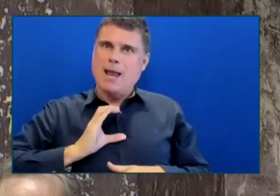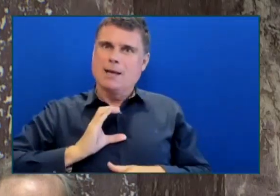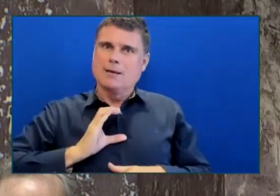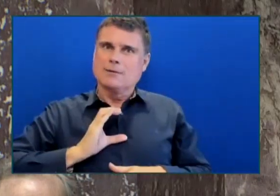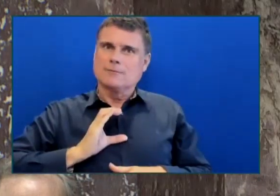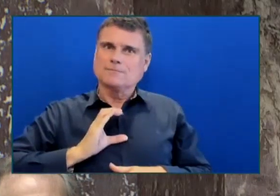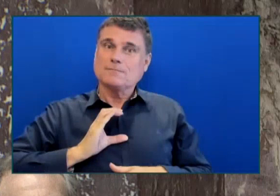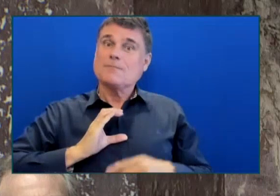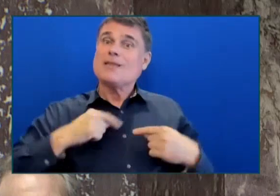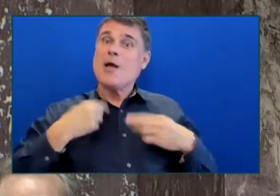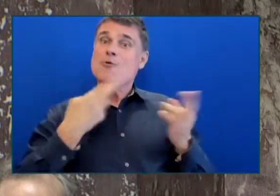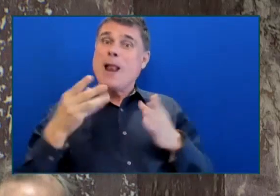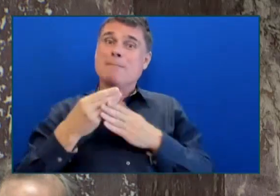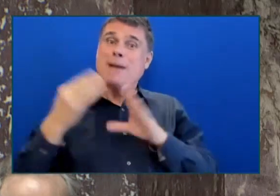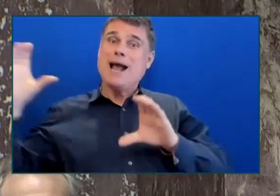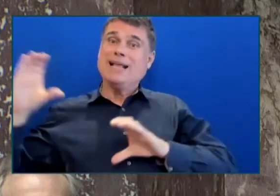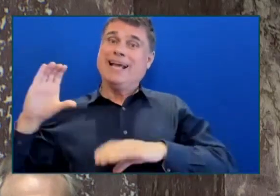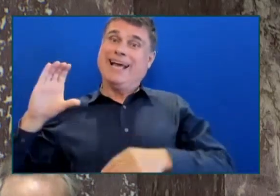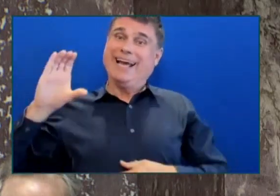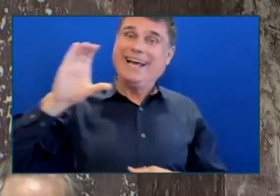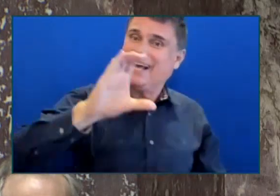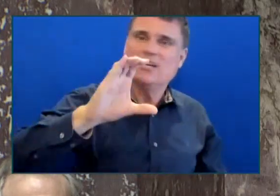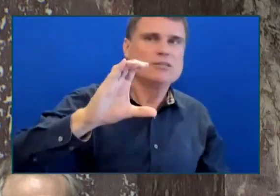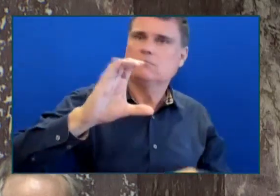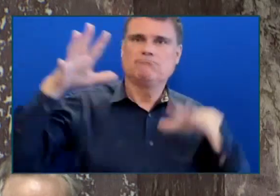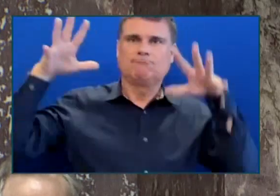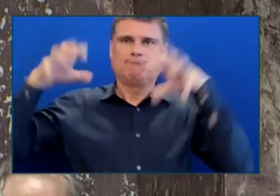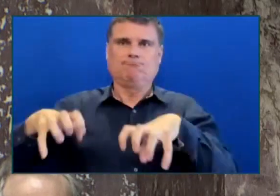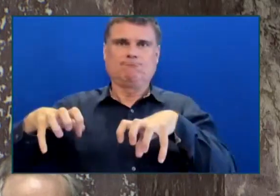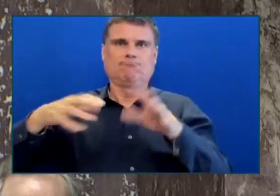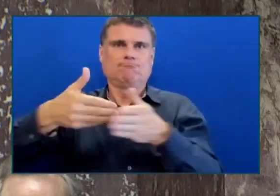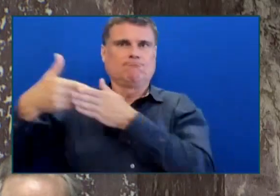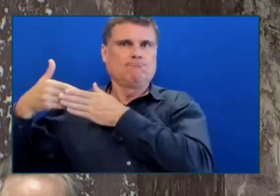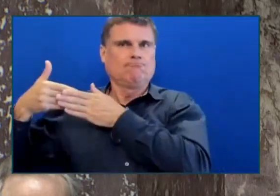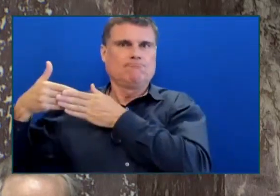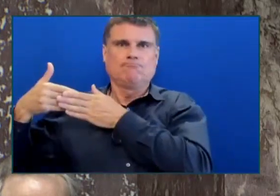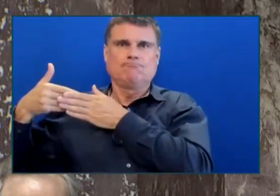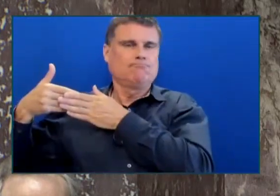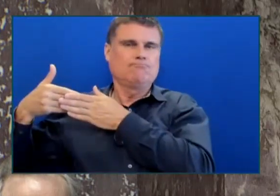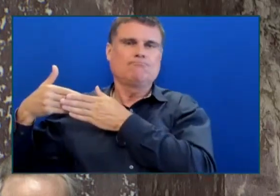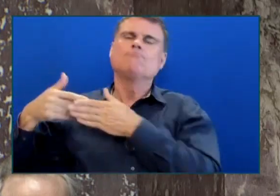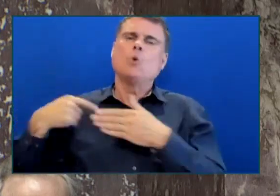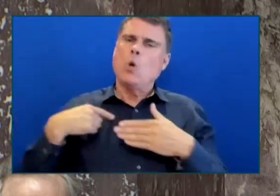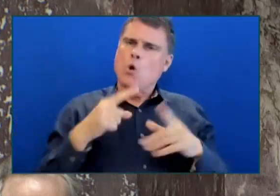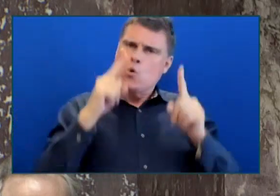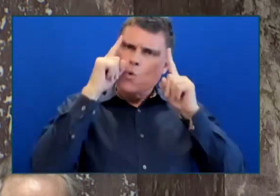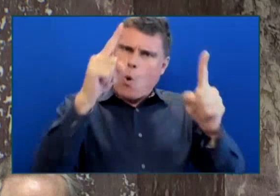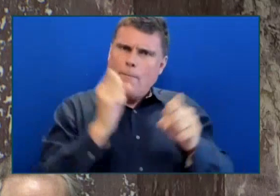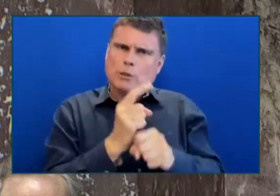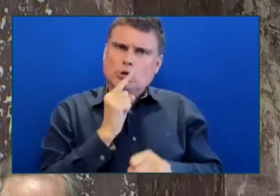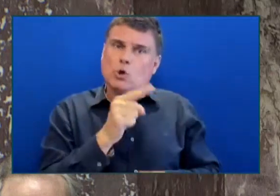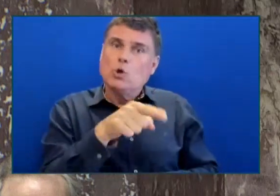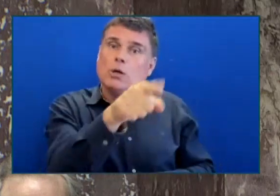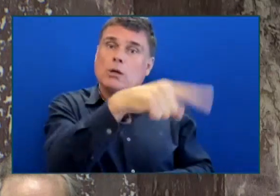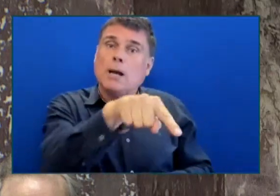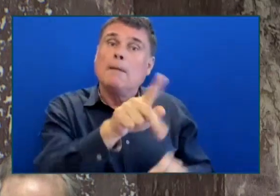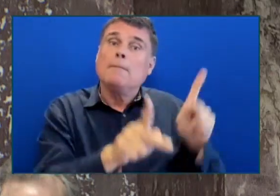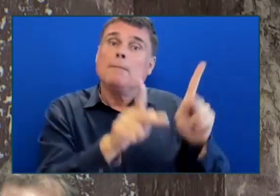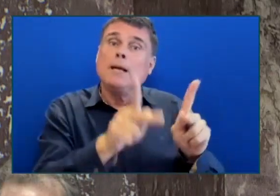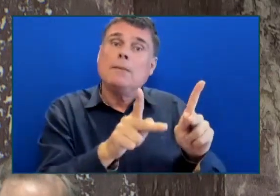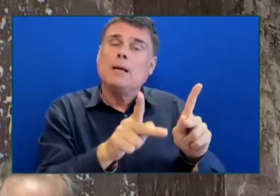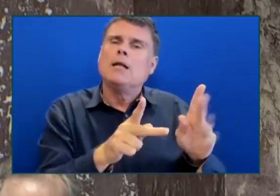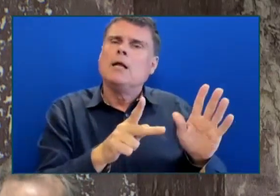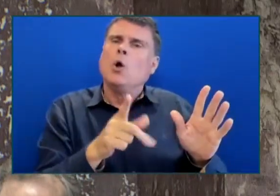most vulnerable people that the organization support will continue to get the support they need. Because in the end, Honourable Speaker, that's what should matter most.